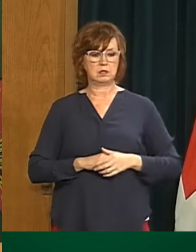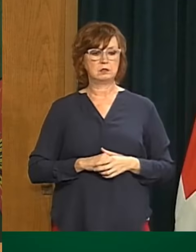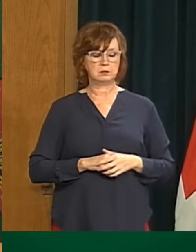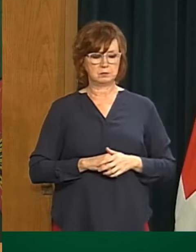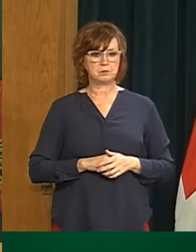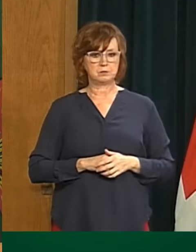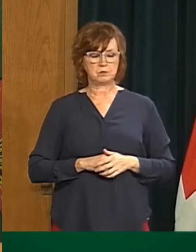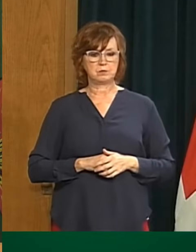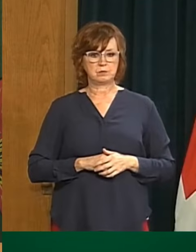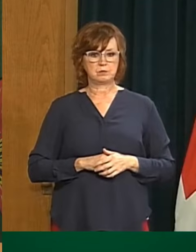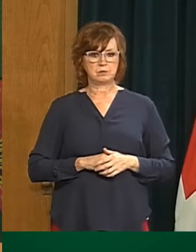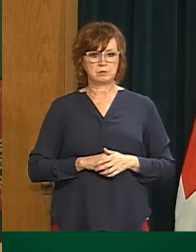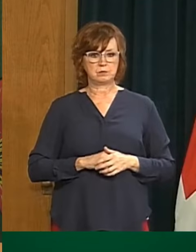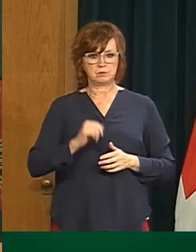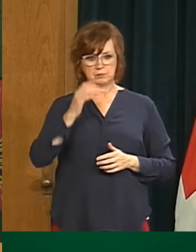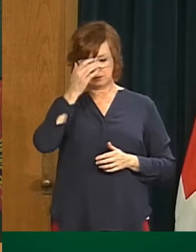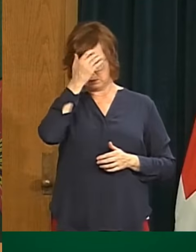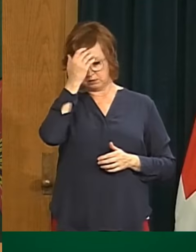Yes.